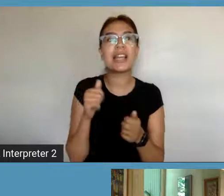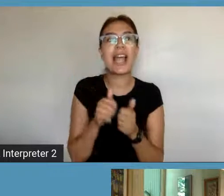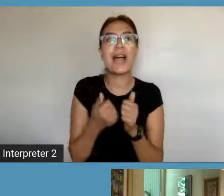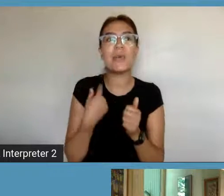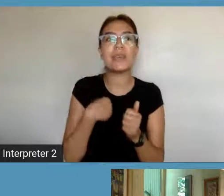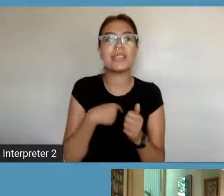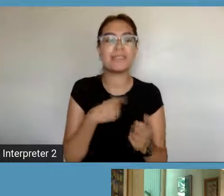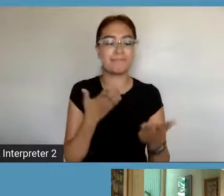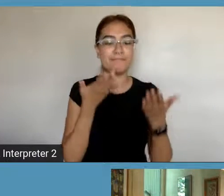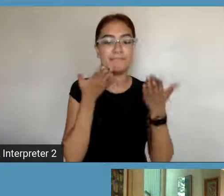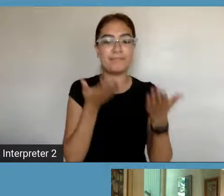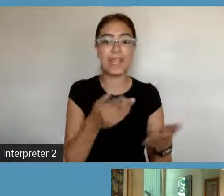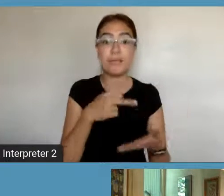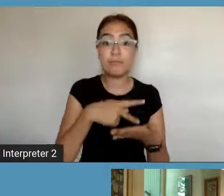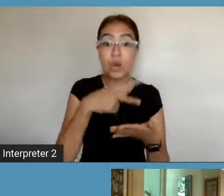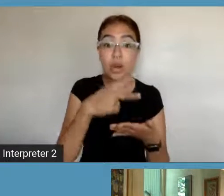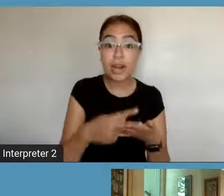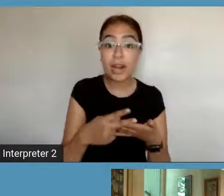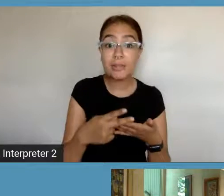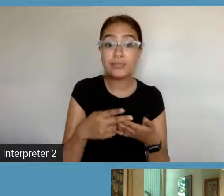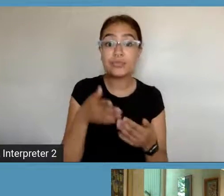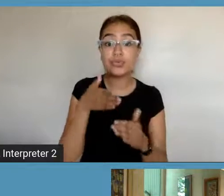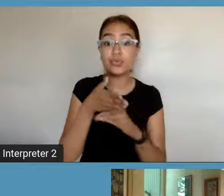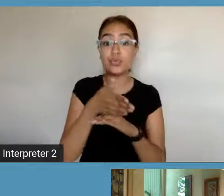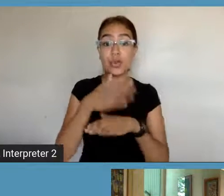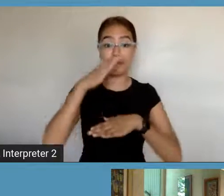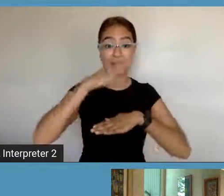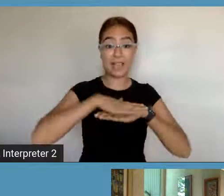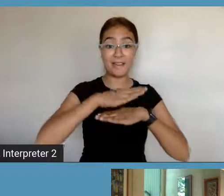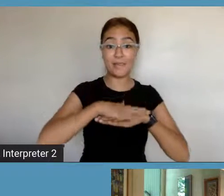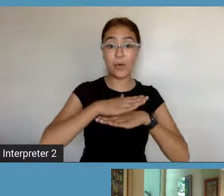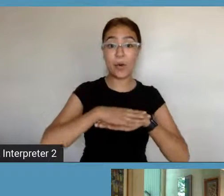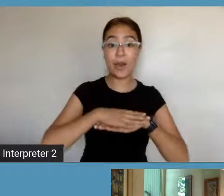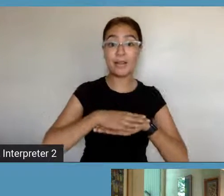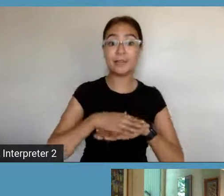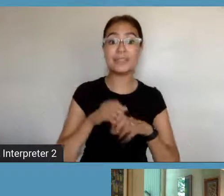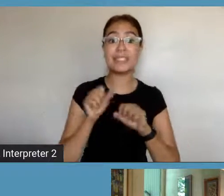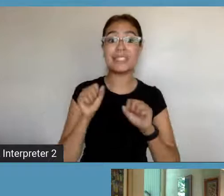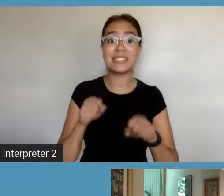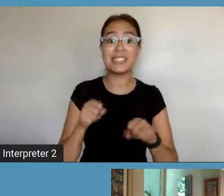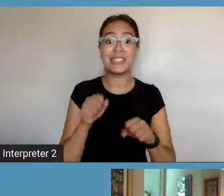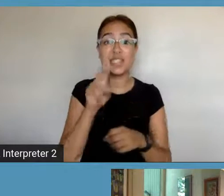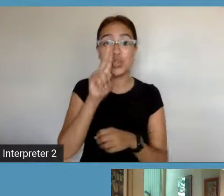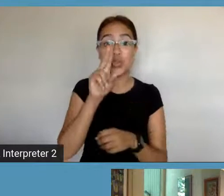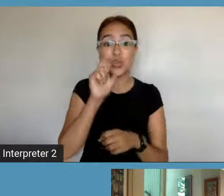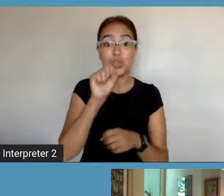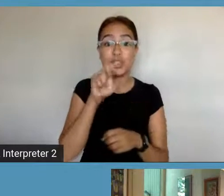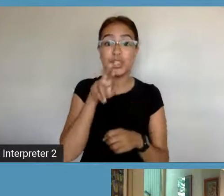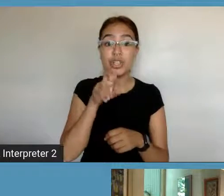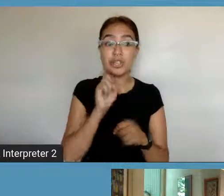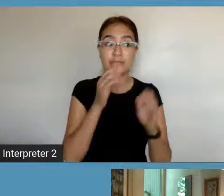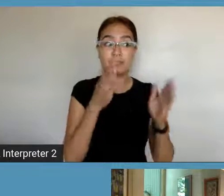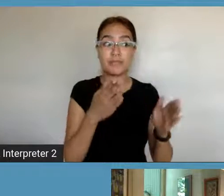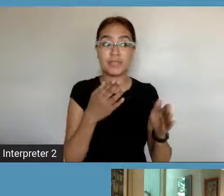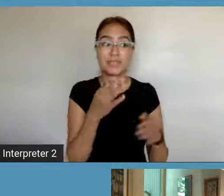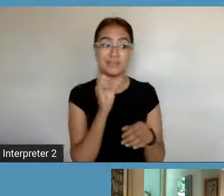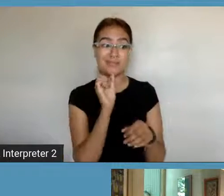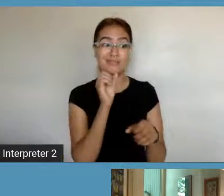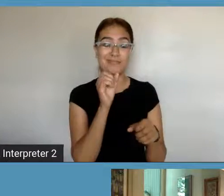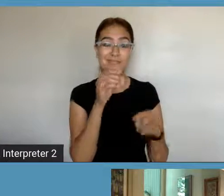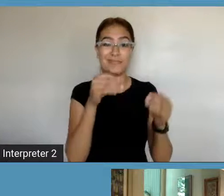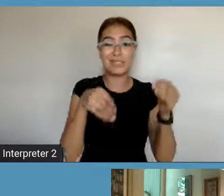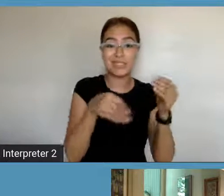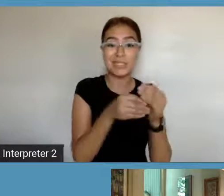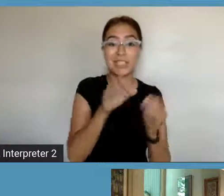through, you know, platforms that you could have users subscribe to, you know, they could be have a monthly subscription